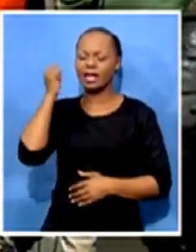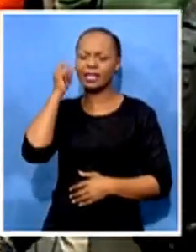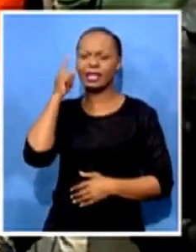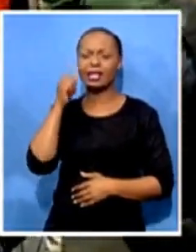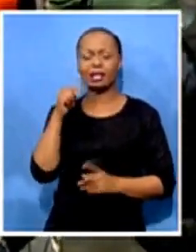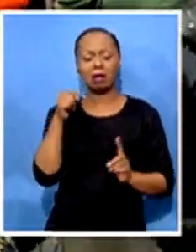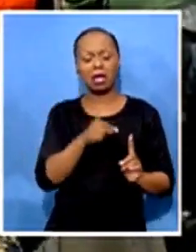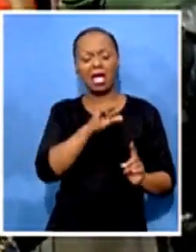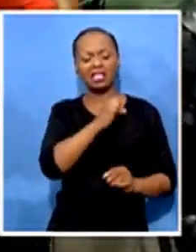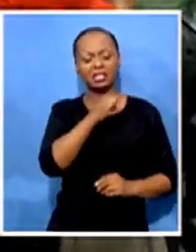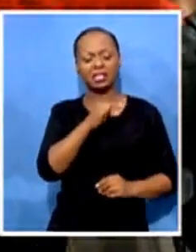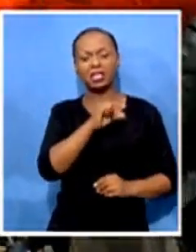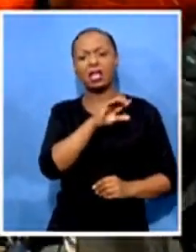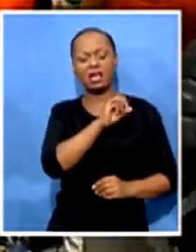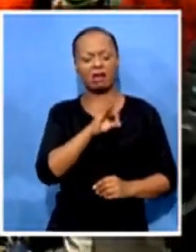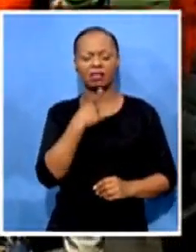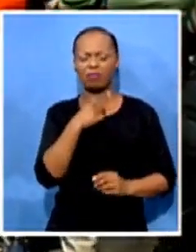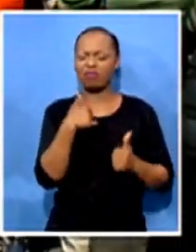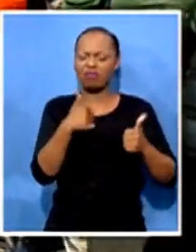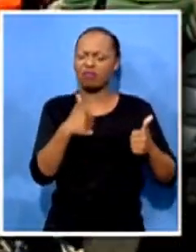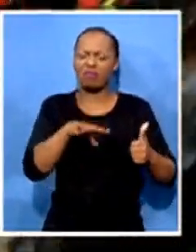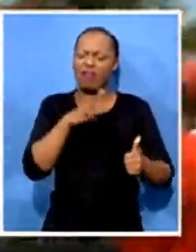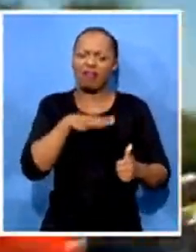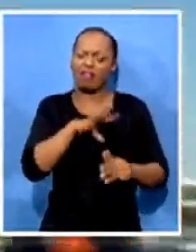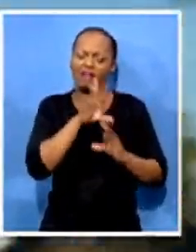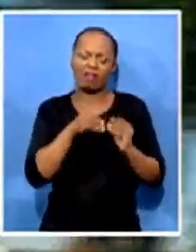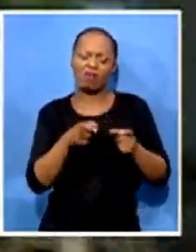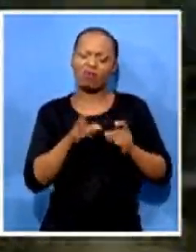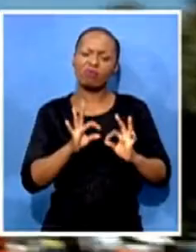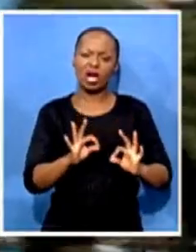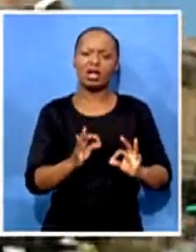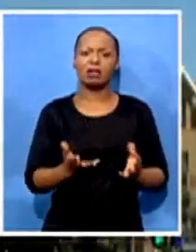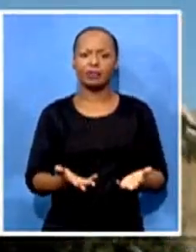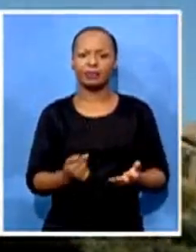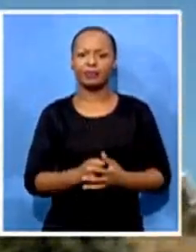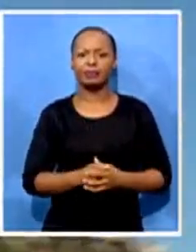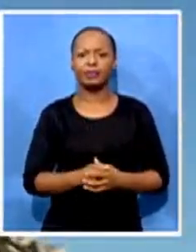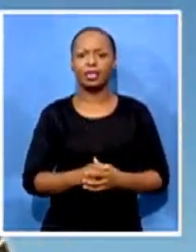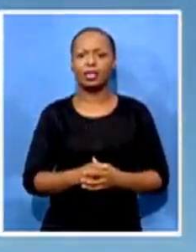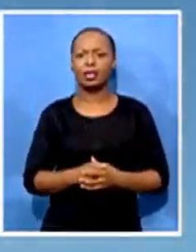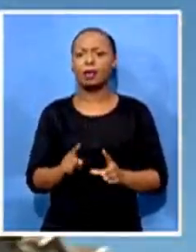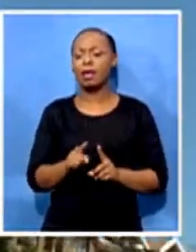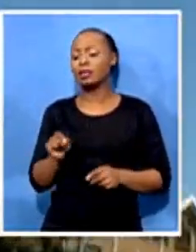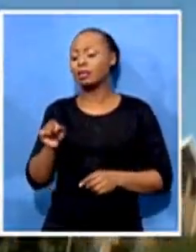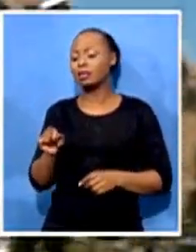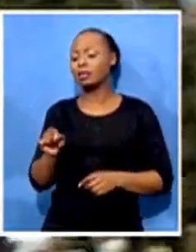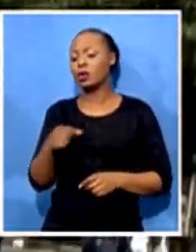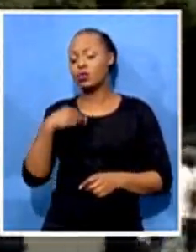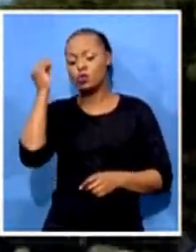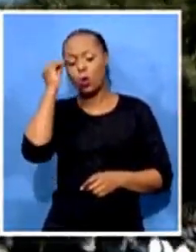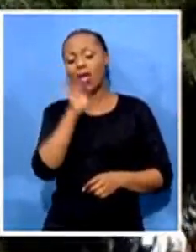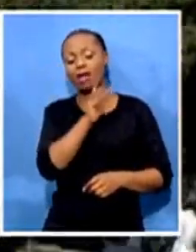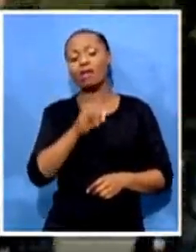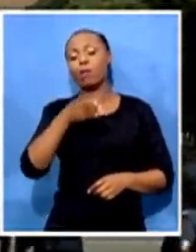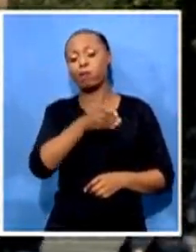under control. The mood around the area of Brackenfell now, we know that the EFF is there. We saw earlier, Vanessa, off the social